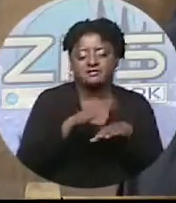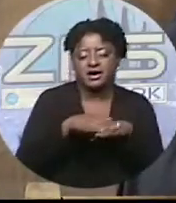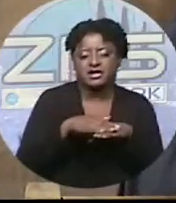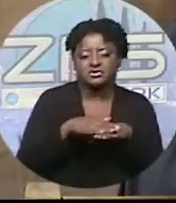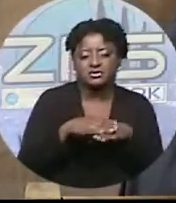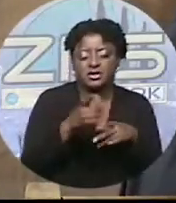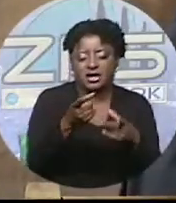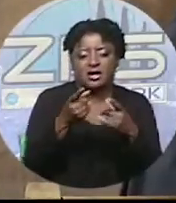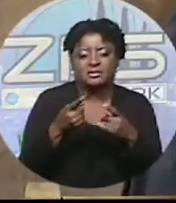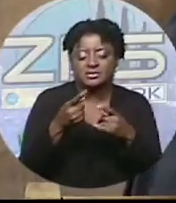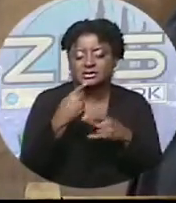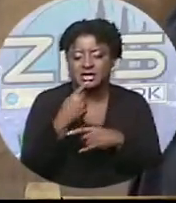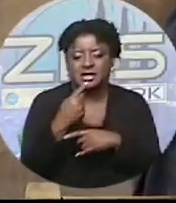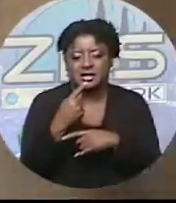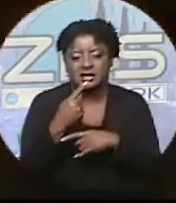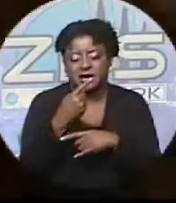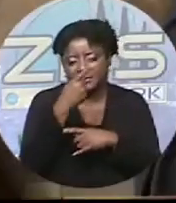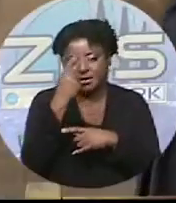week,